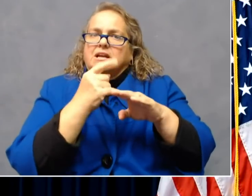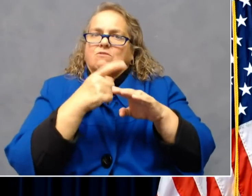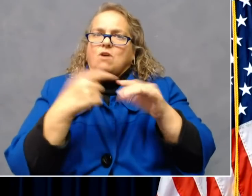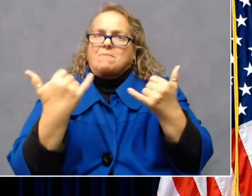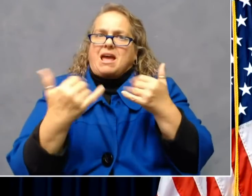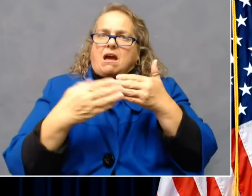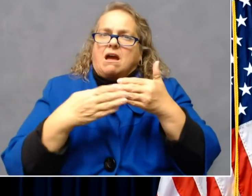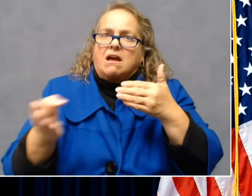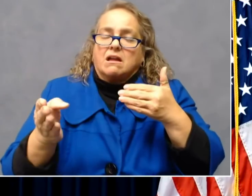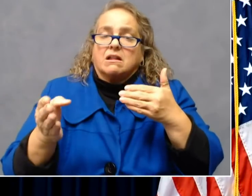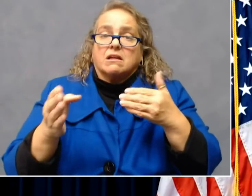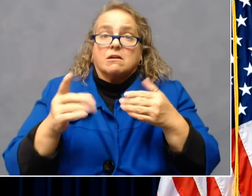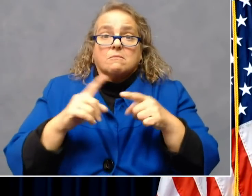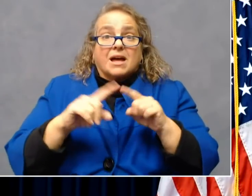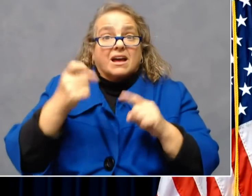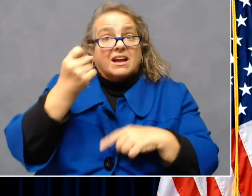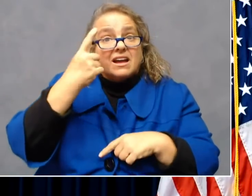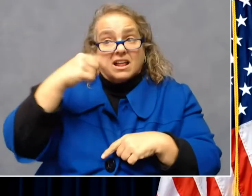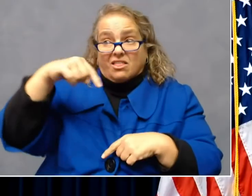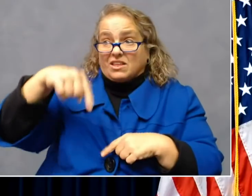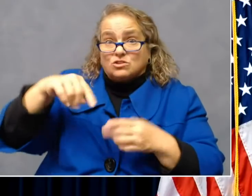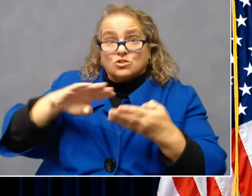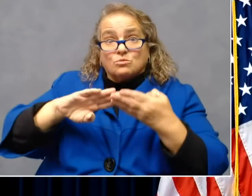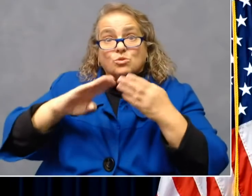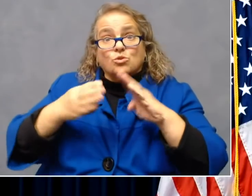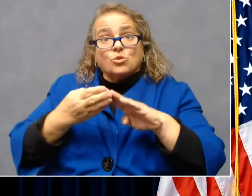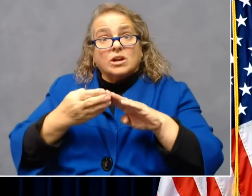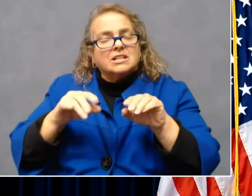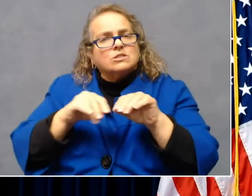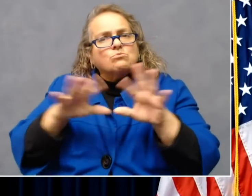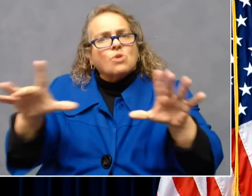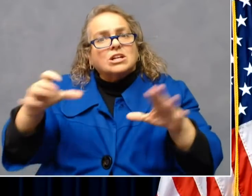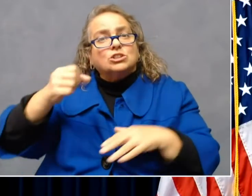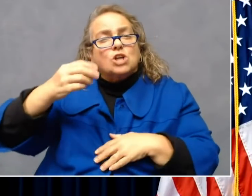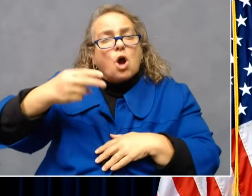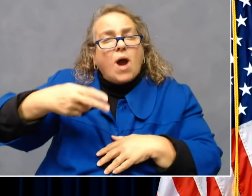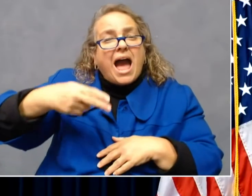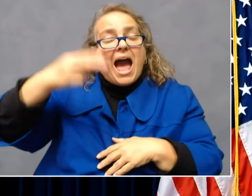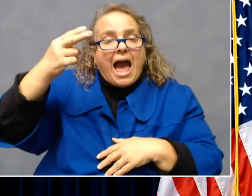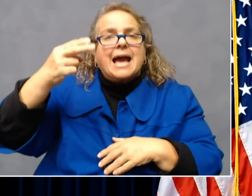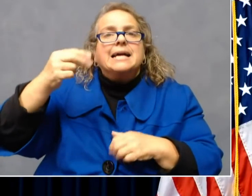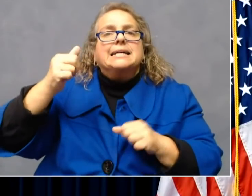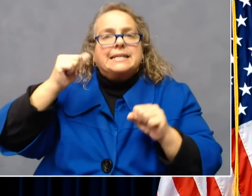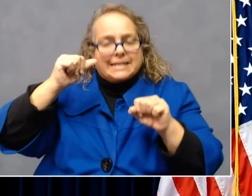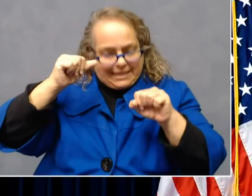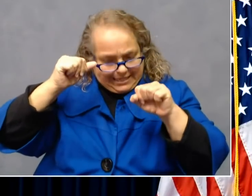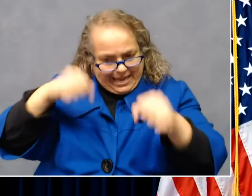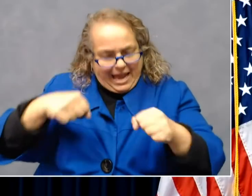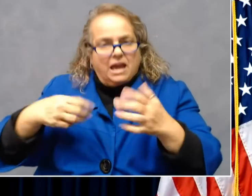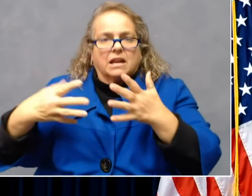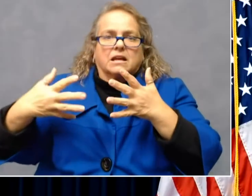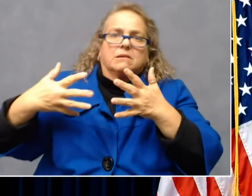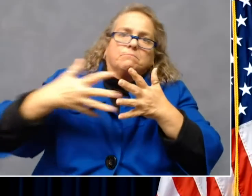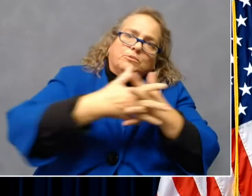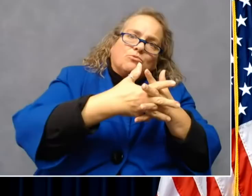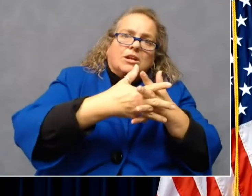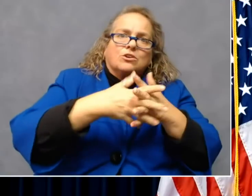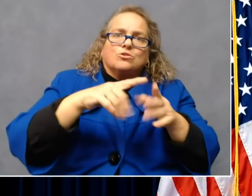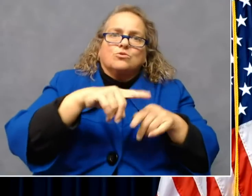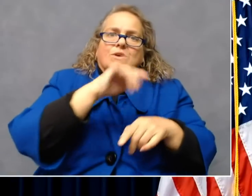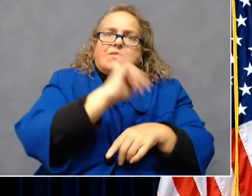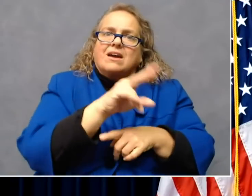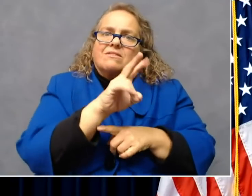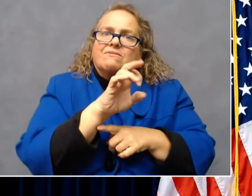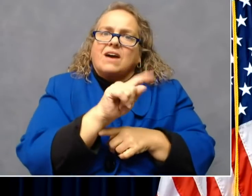spread, there is still significant possibility of losing more veterans, losing more people in long-term care facilities, losing more